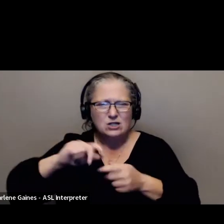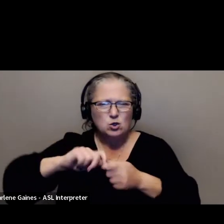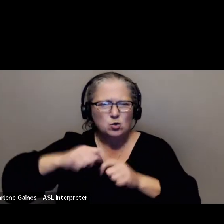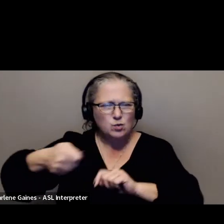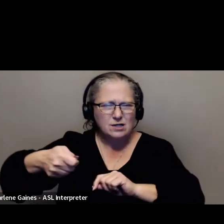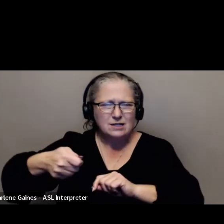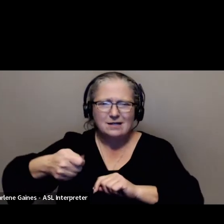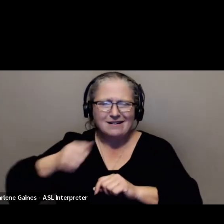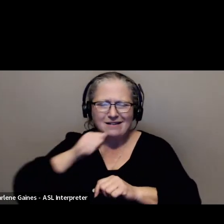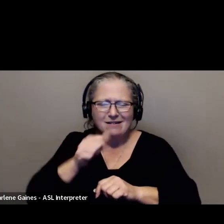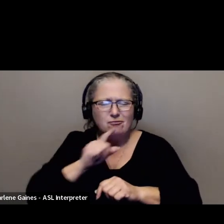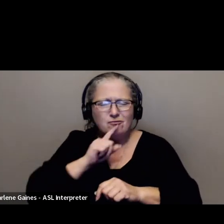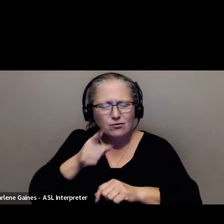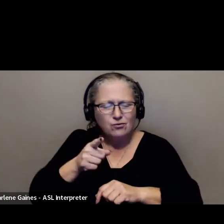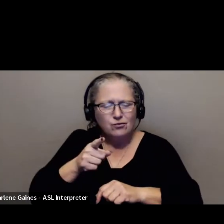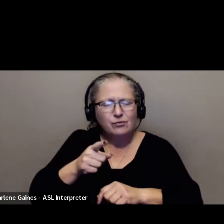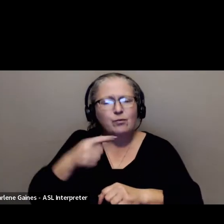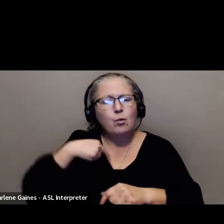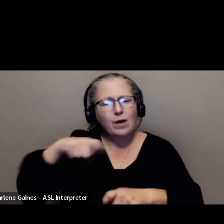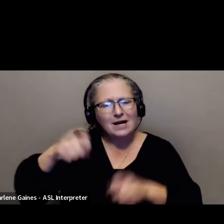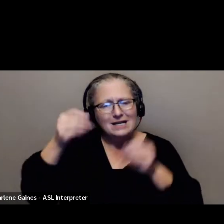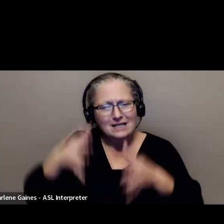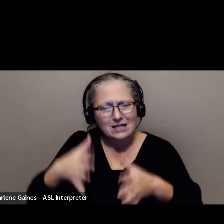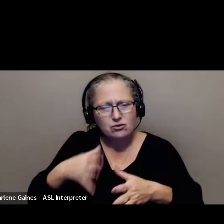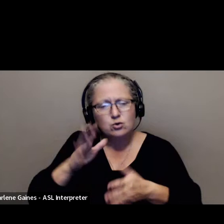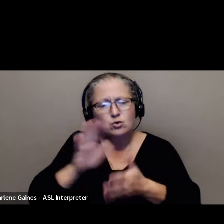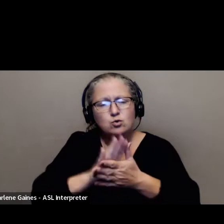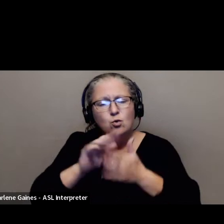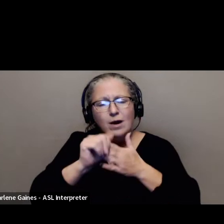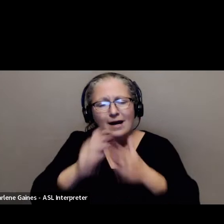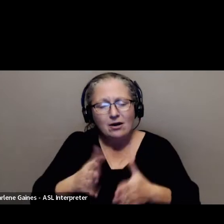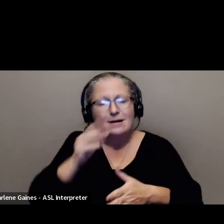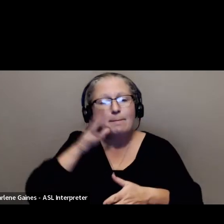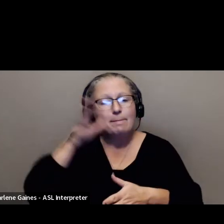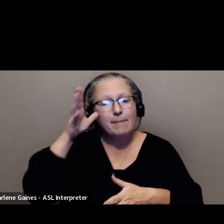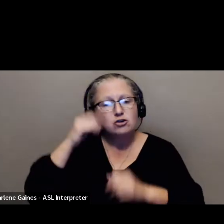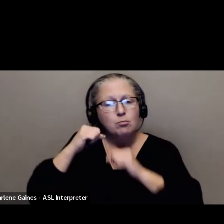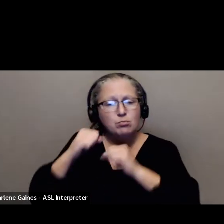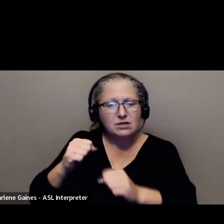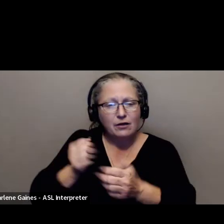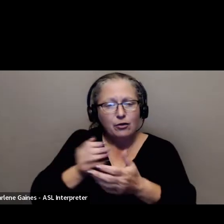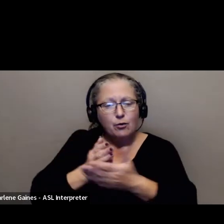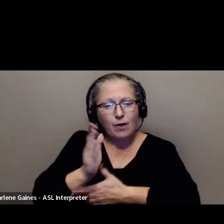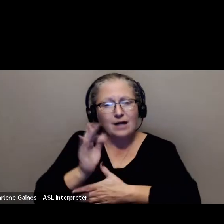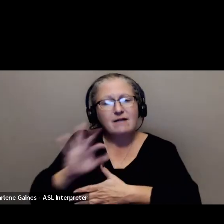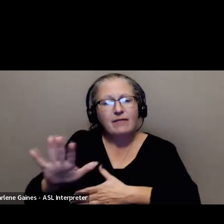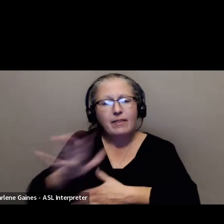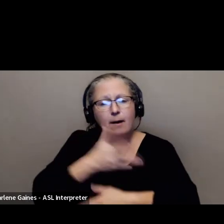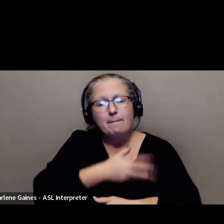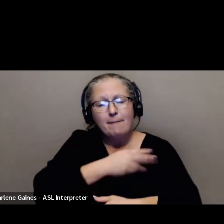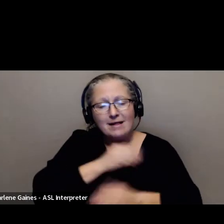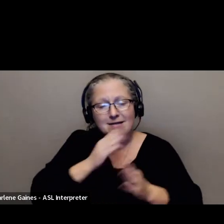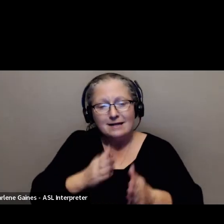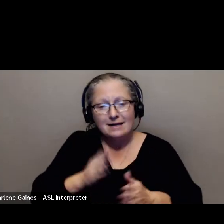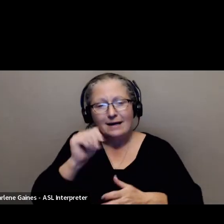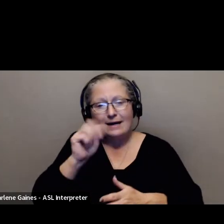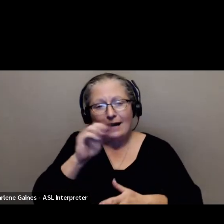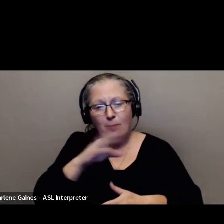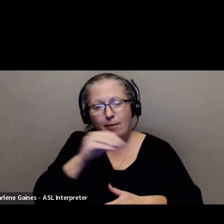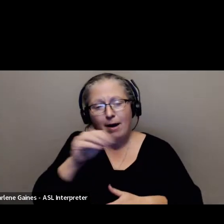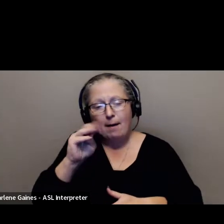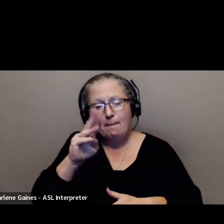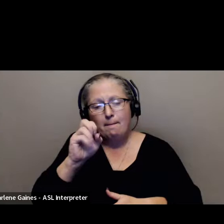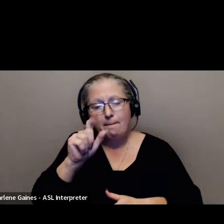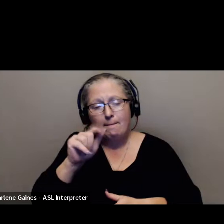not. We need our teachers, our school leaders, and our parents to protect the rights of their Palestinian, Arab, and Muslim